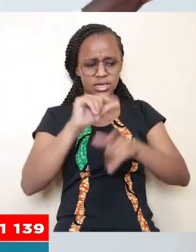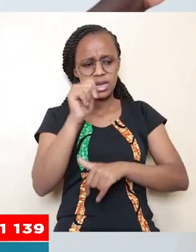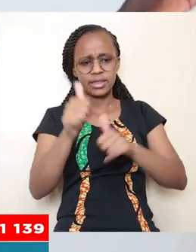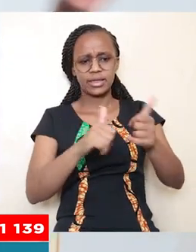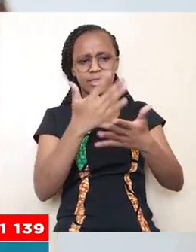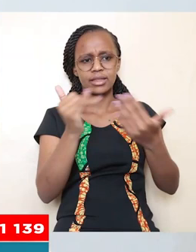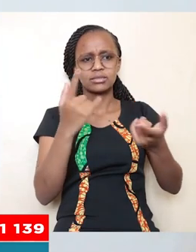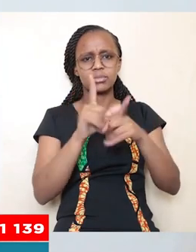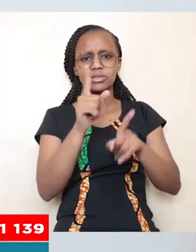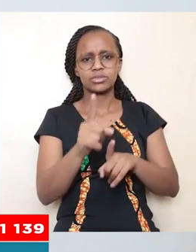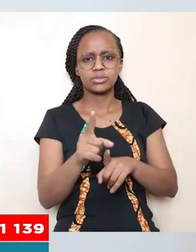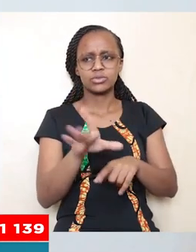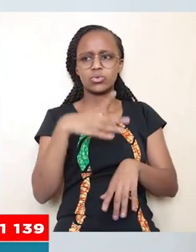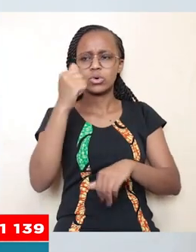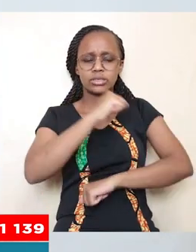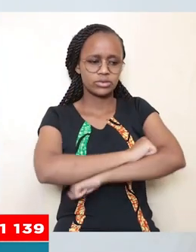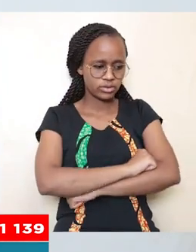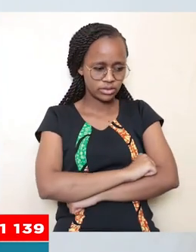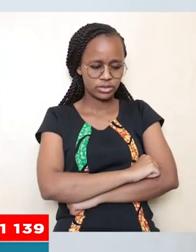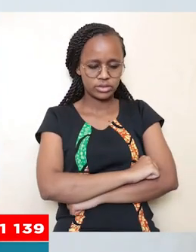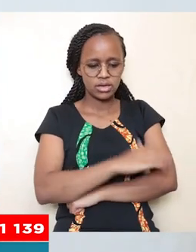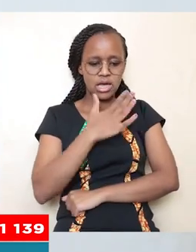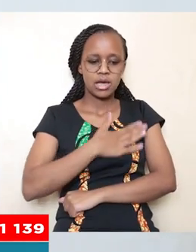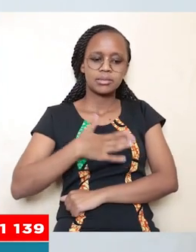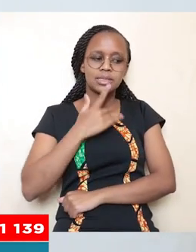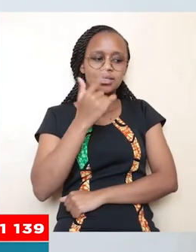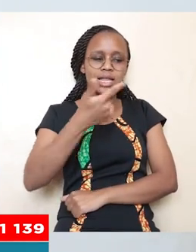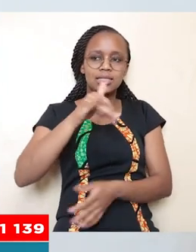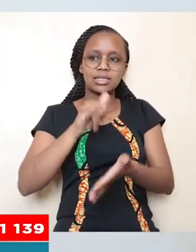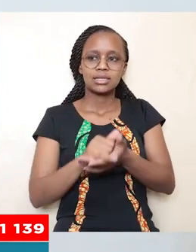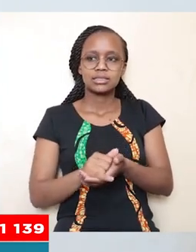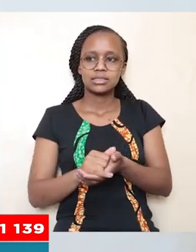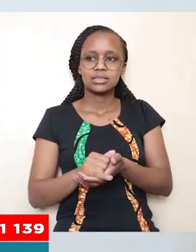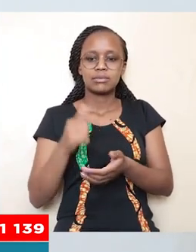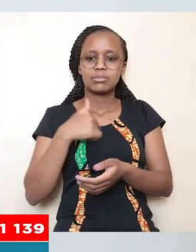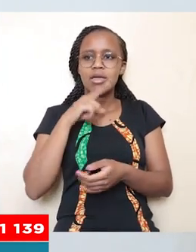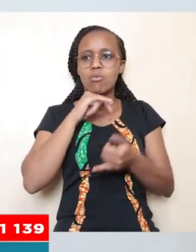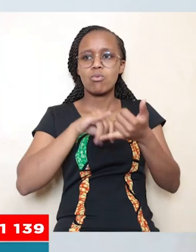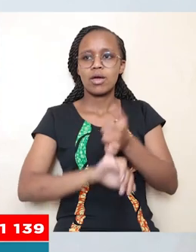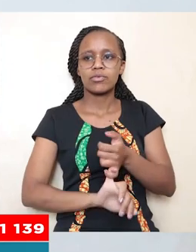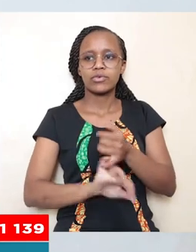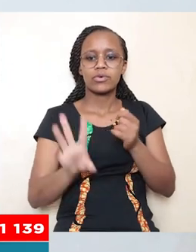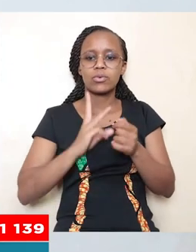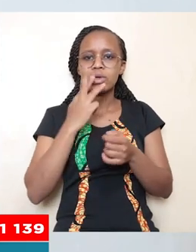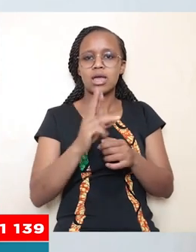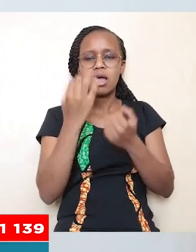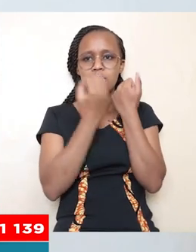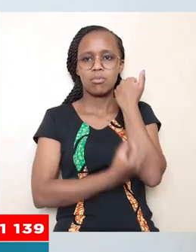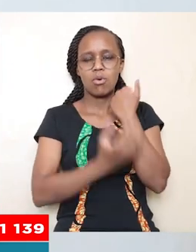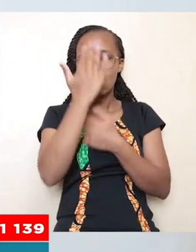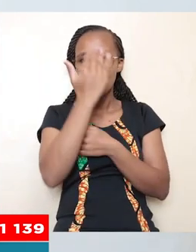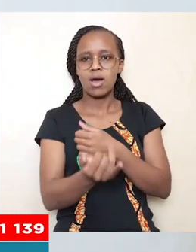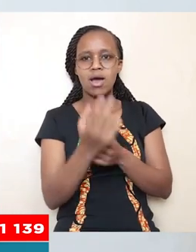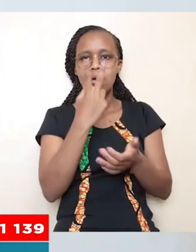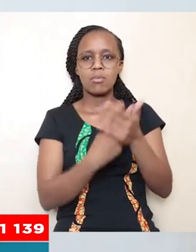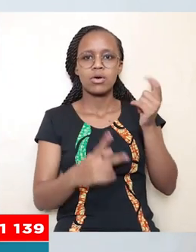otherwise. Lakini wewe umekupeleka shule. So please don't tell us that me and my wife, we are poor because we